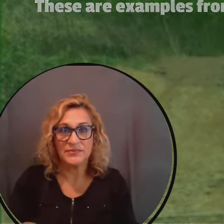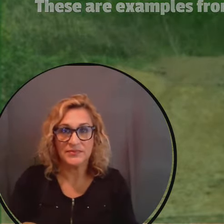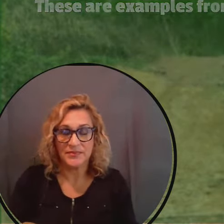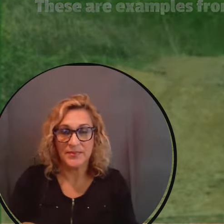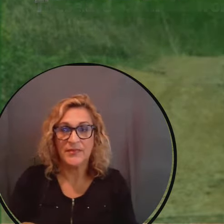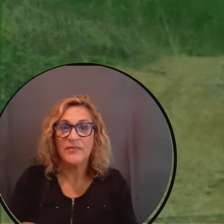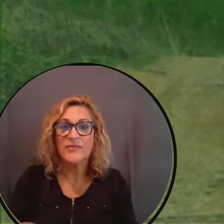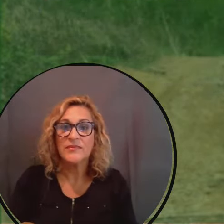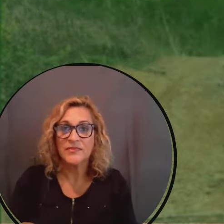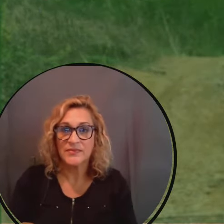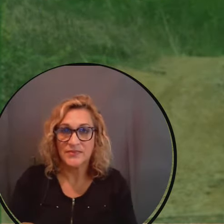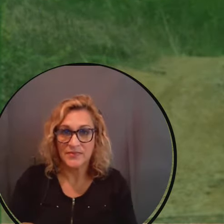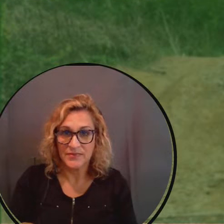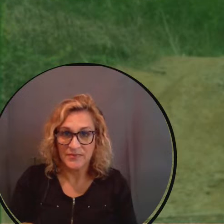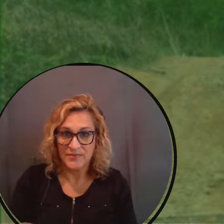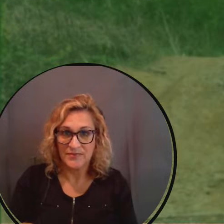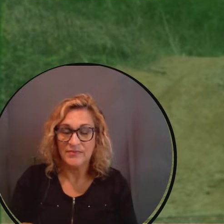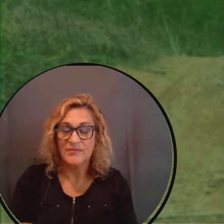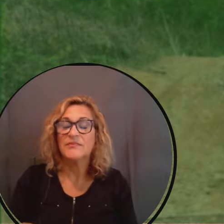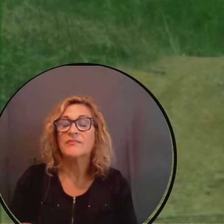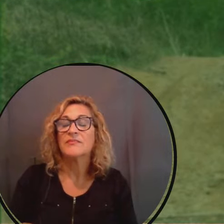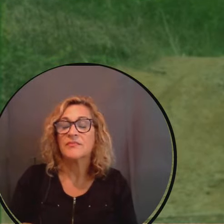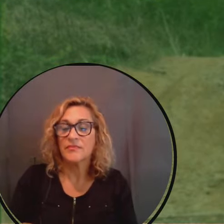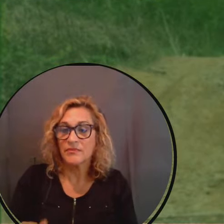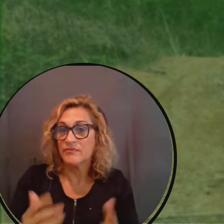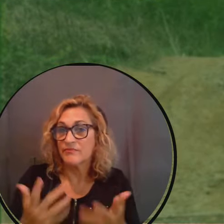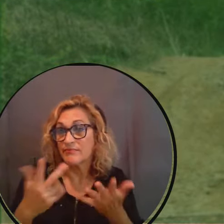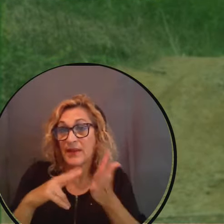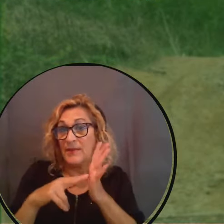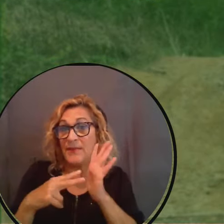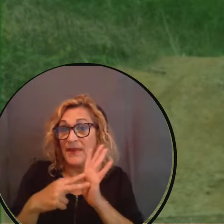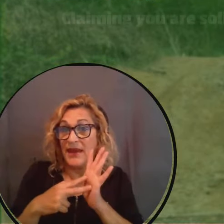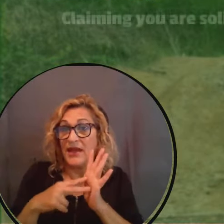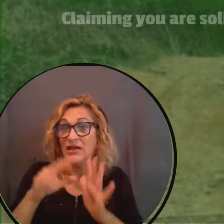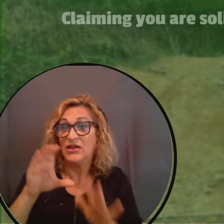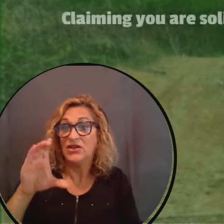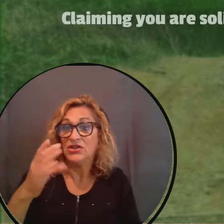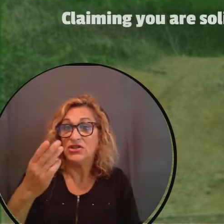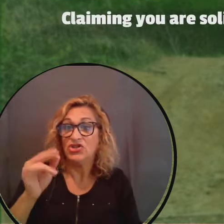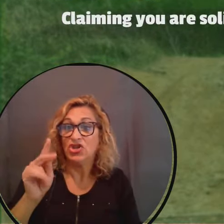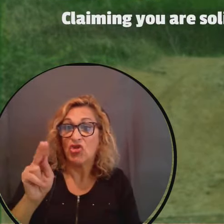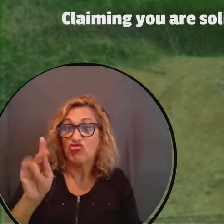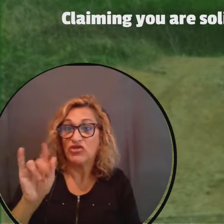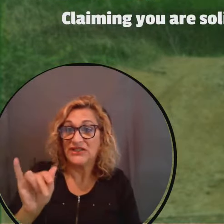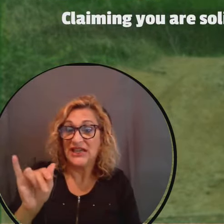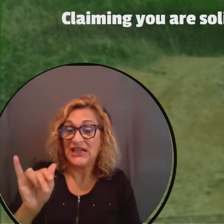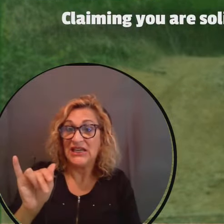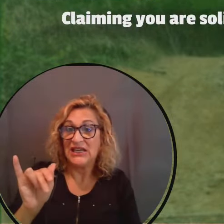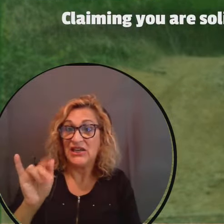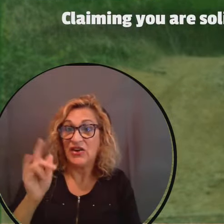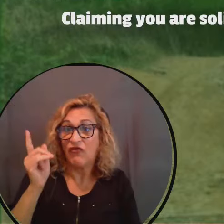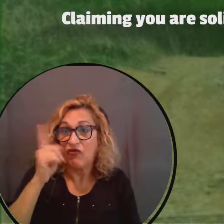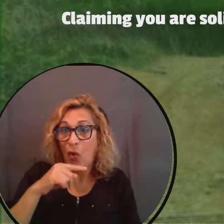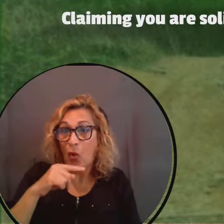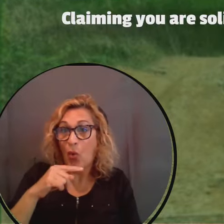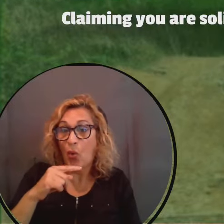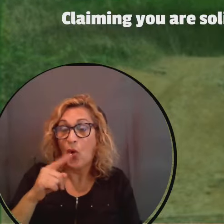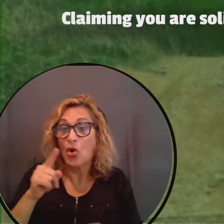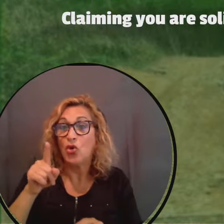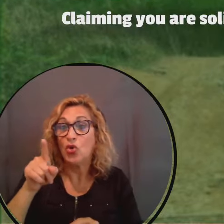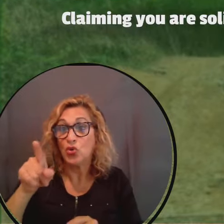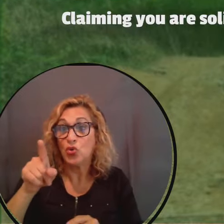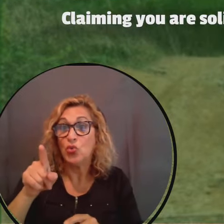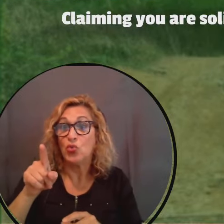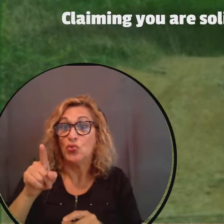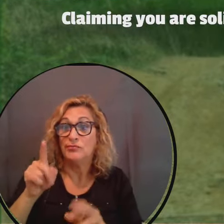34. And so the essence of charity fraud is claiming that you're raising money for charity, but you're